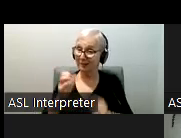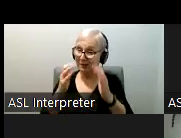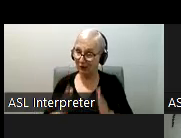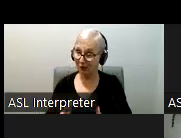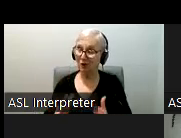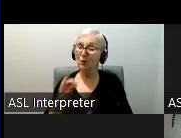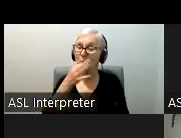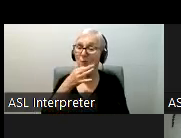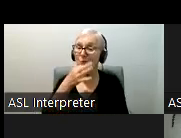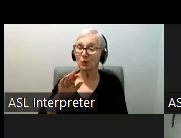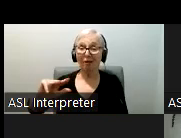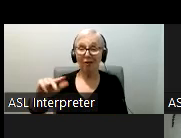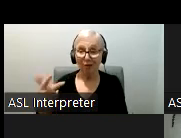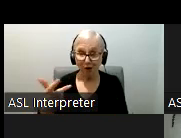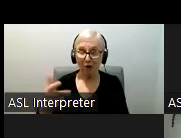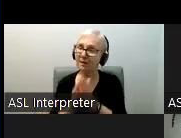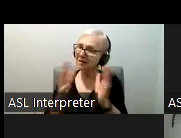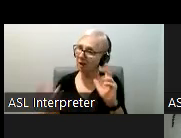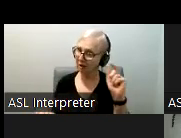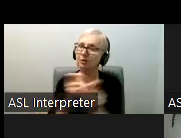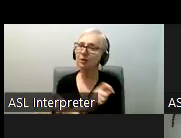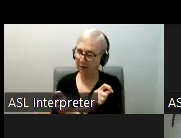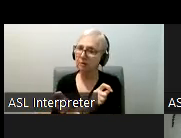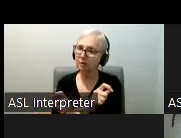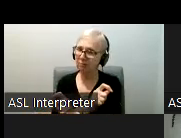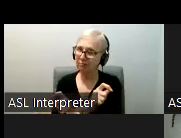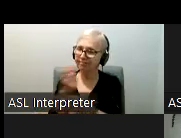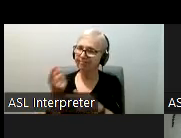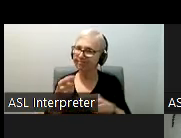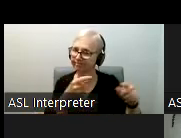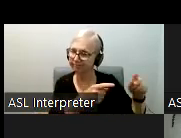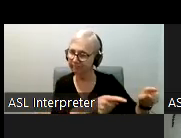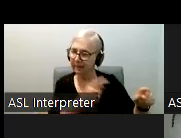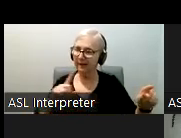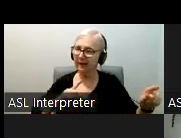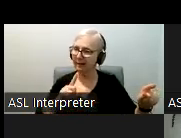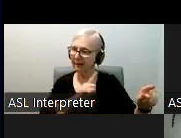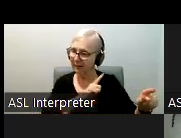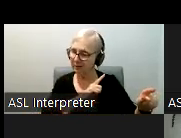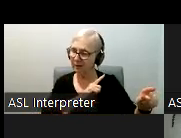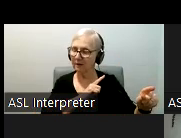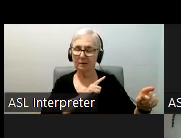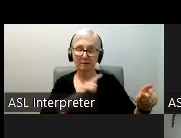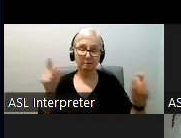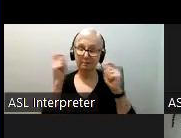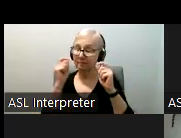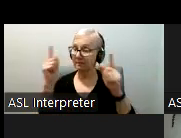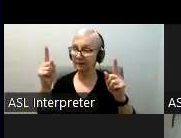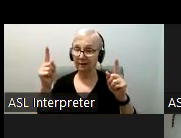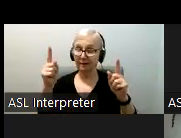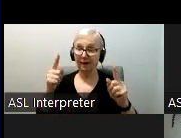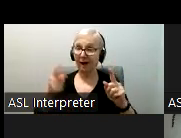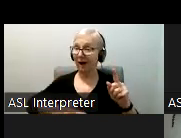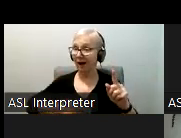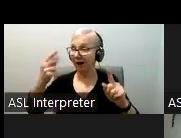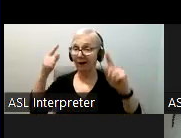one. That's a lot of change and a lot of things happening. The legislature has an amazingly high hopes for what